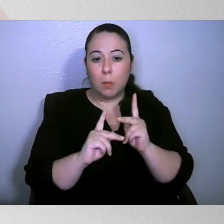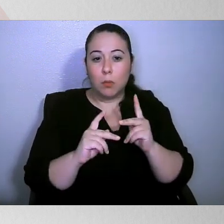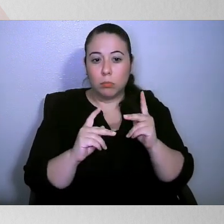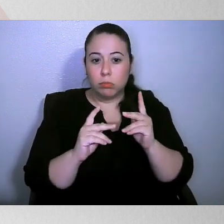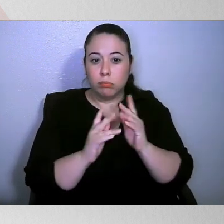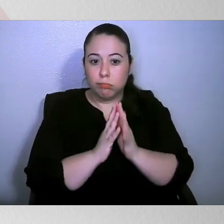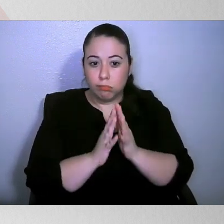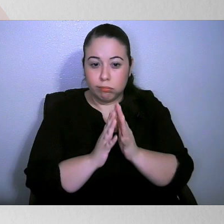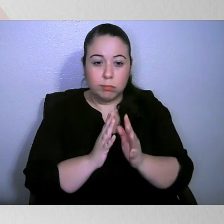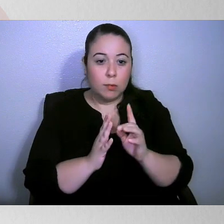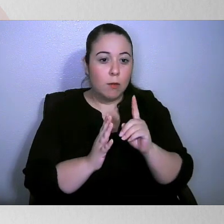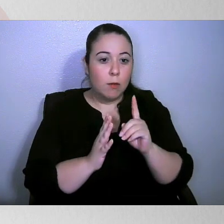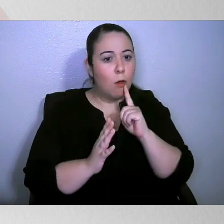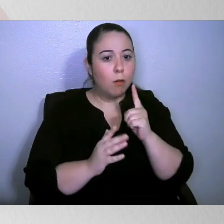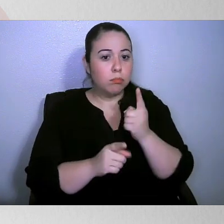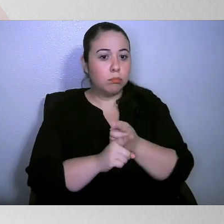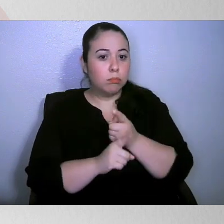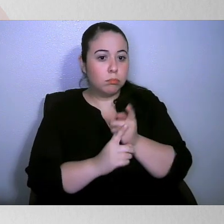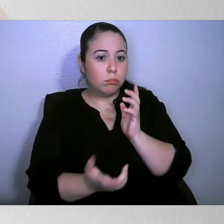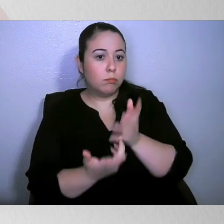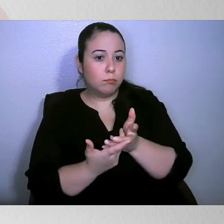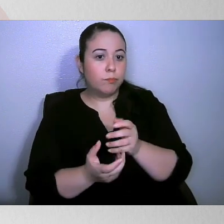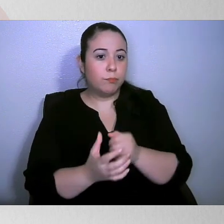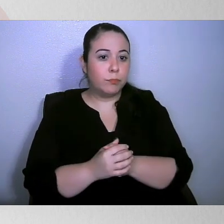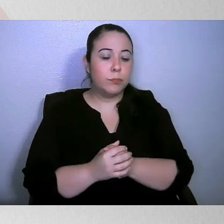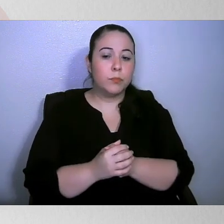are suitable for its surroundings.